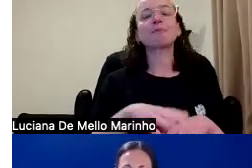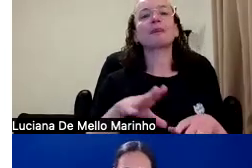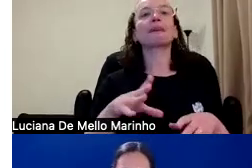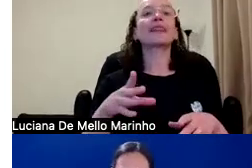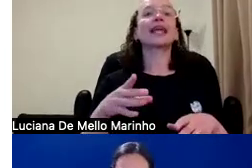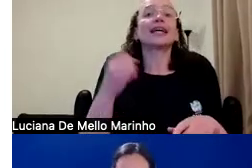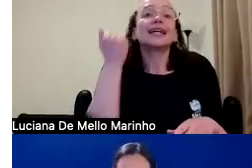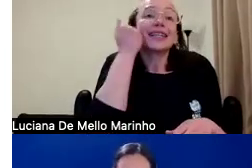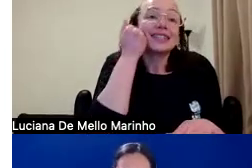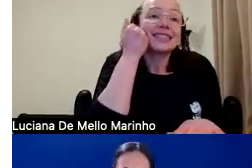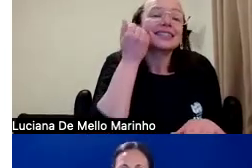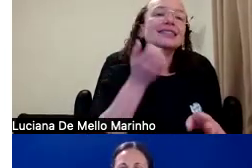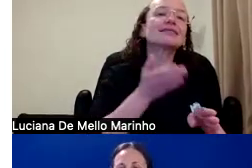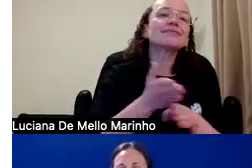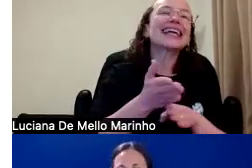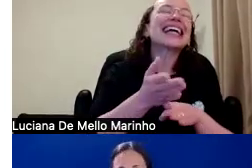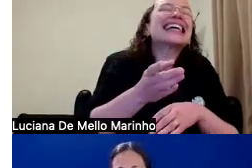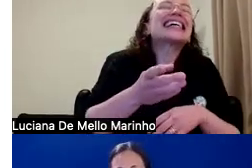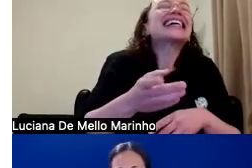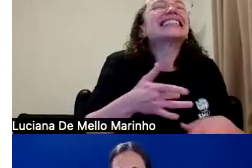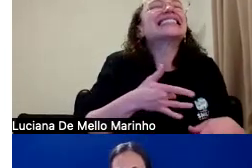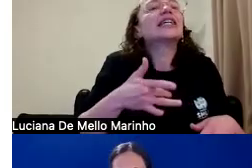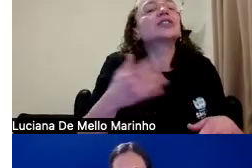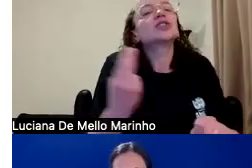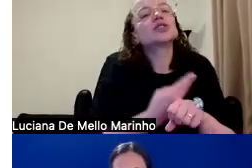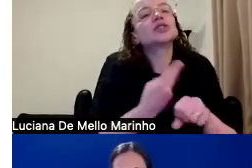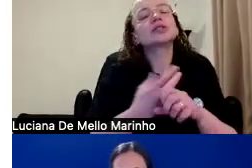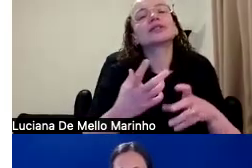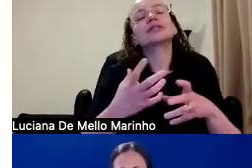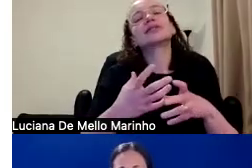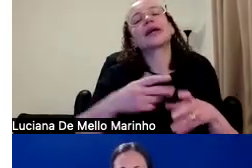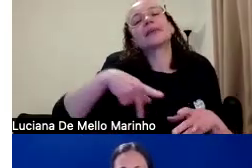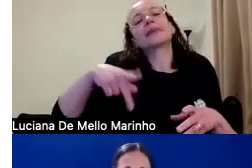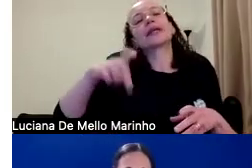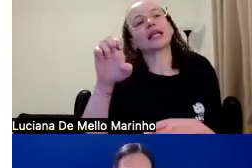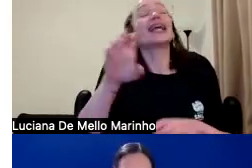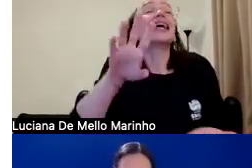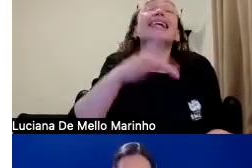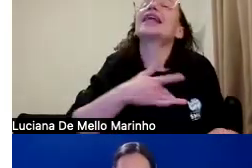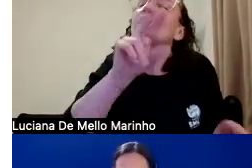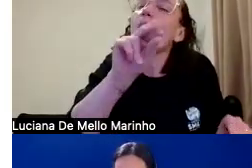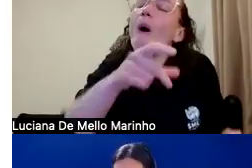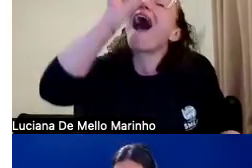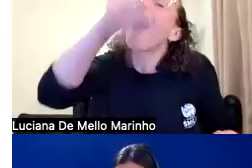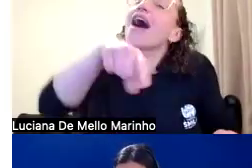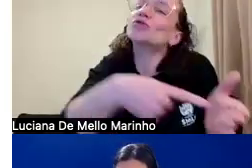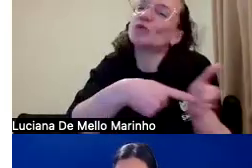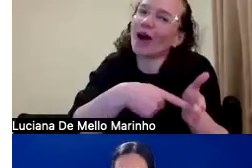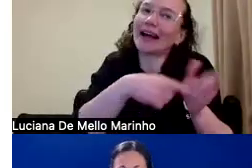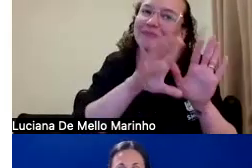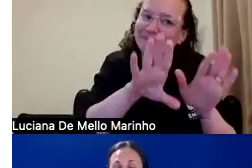are the barriers that we do have with in the dental field. We tend to use